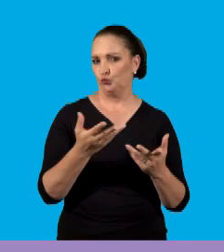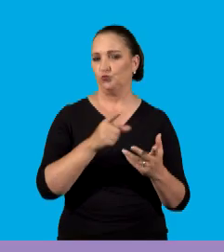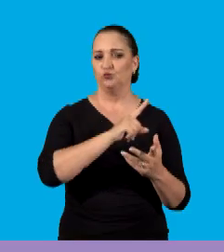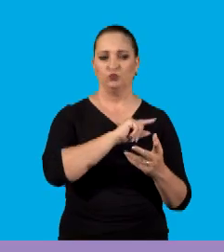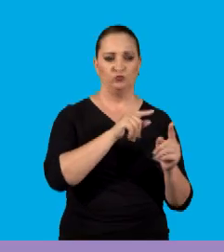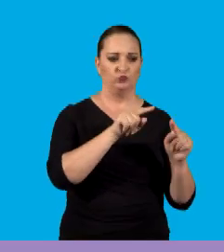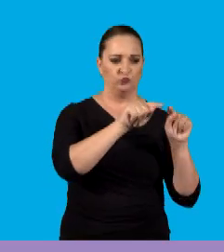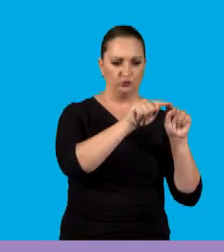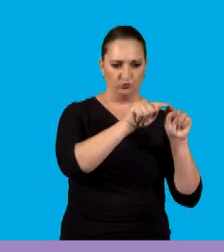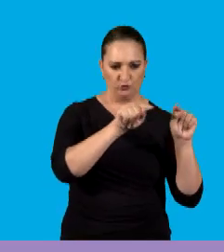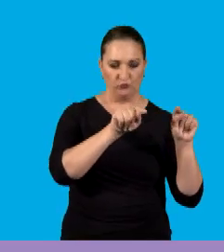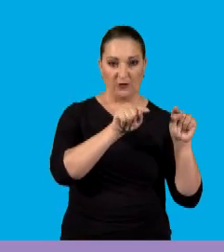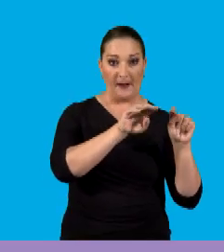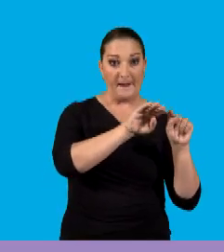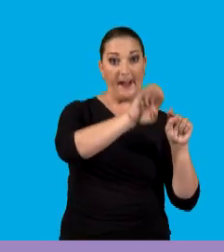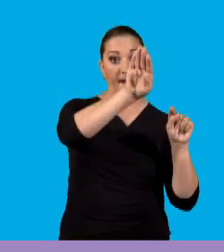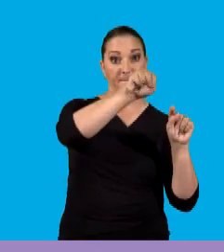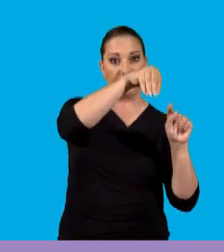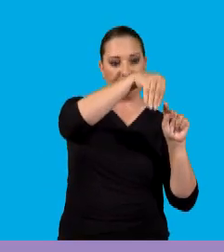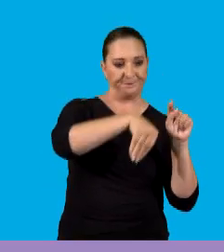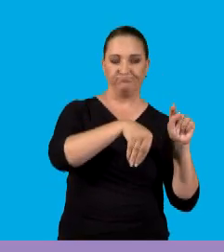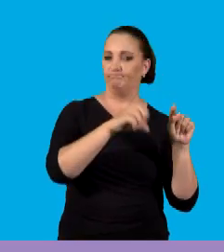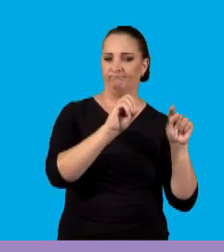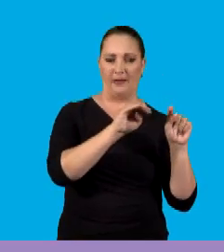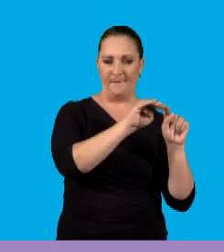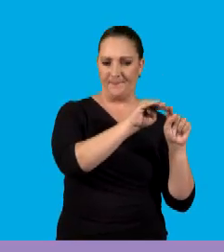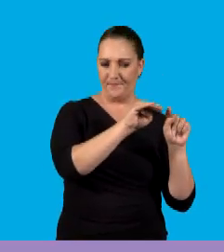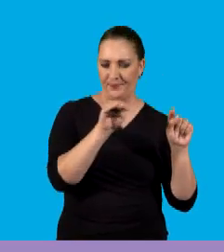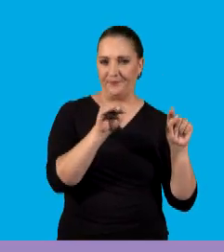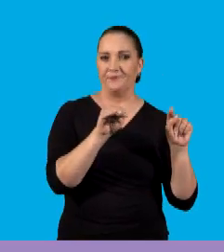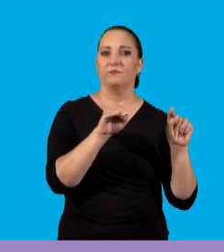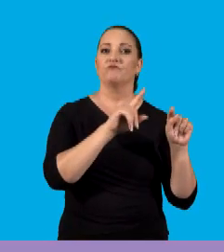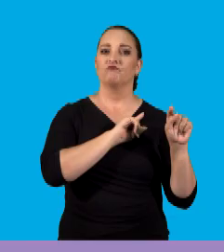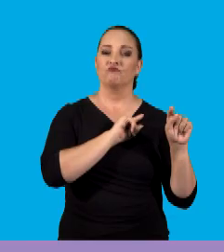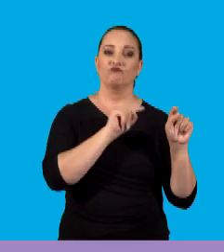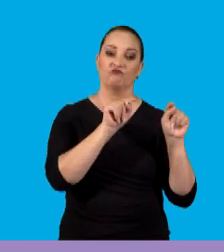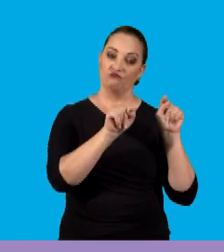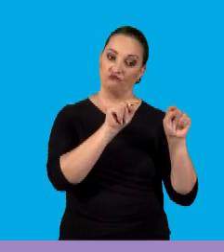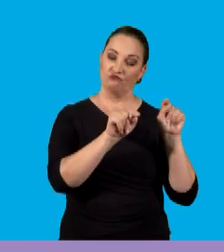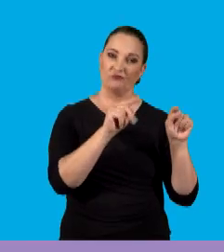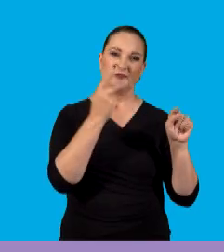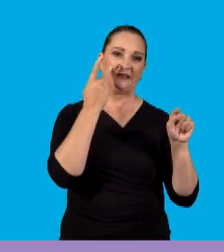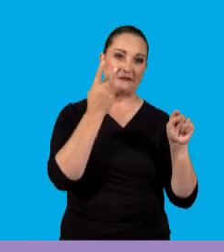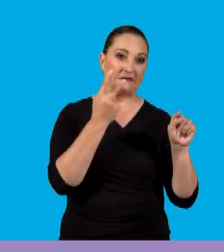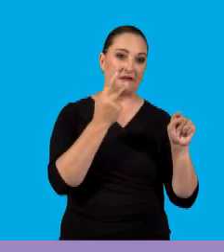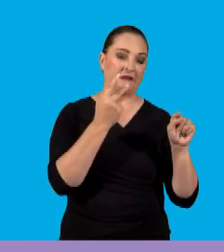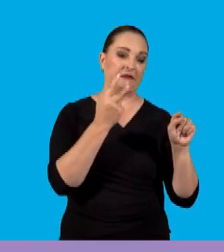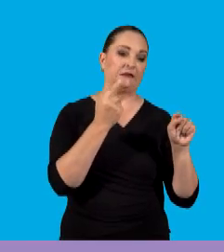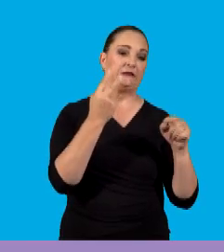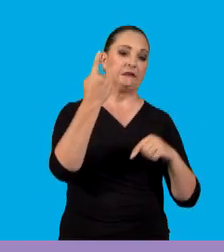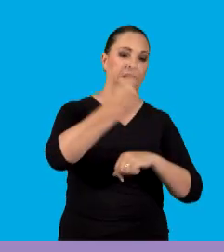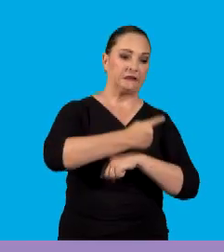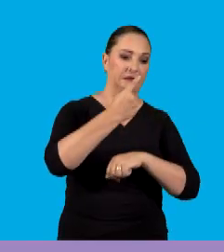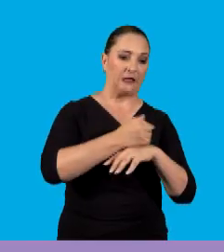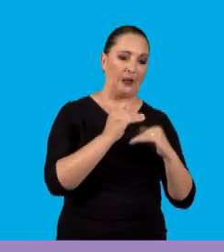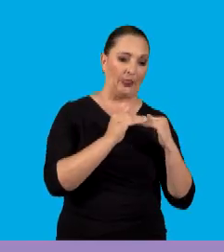It did not increase or decrease. So we can see that the days where our temperature remained constant